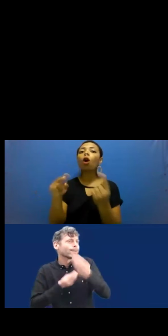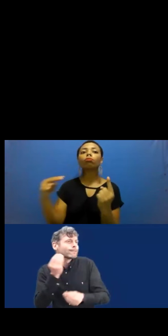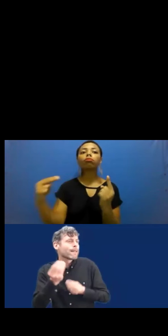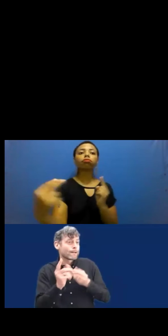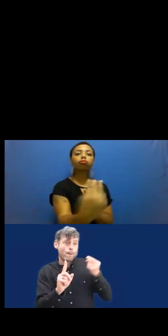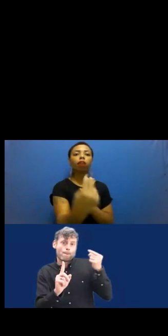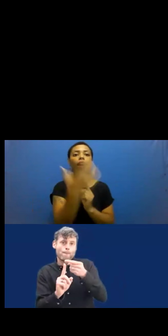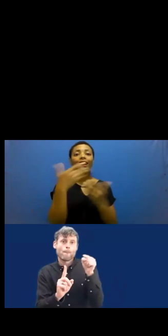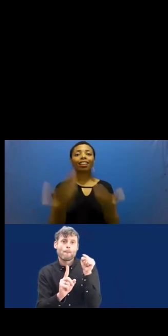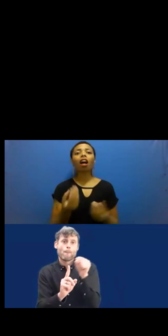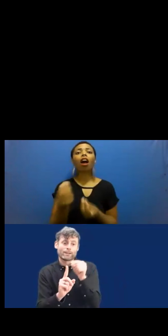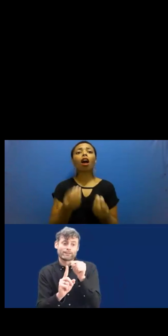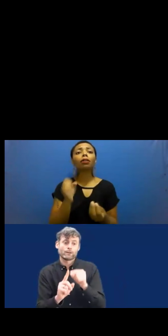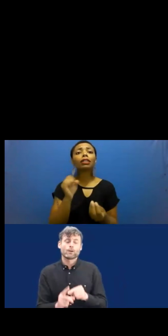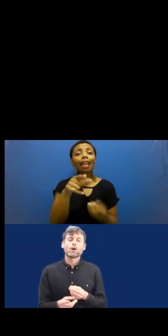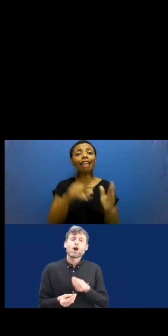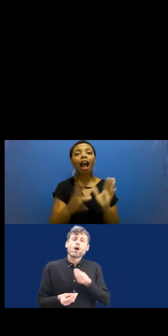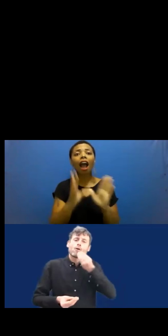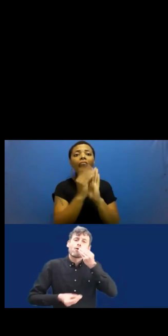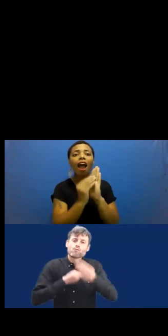5 characteristics.